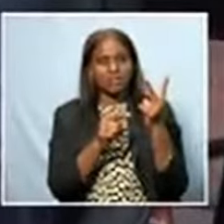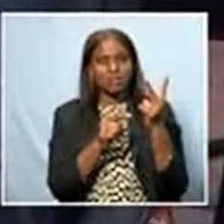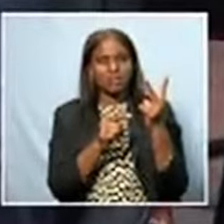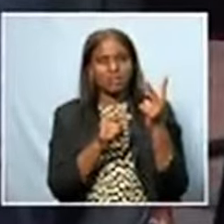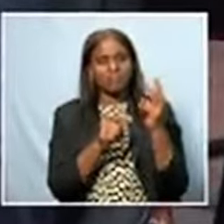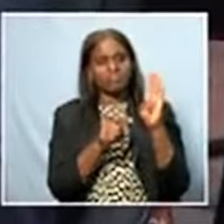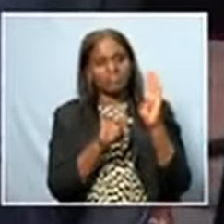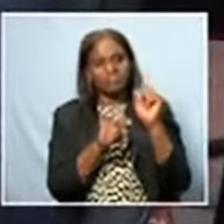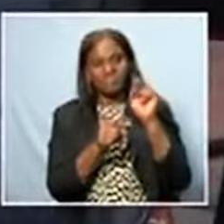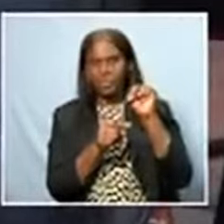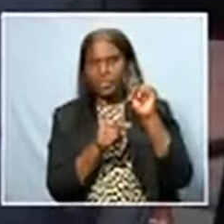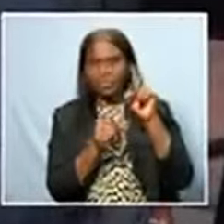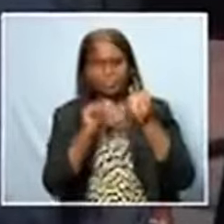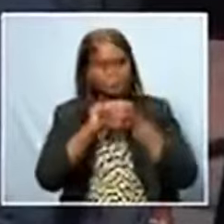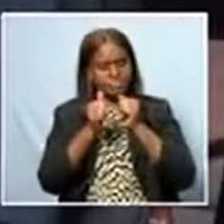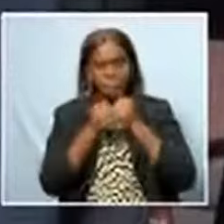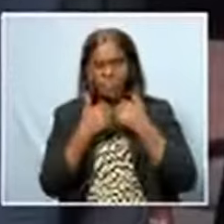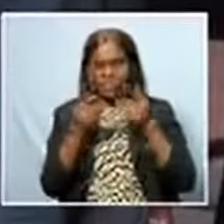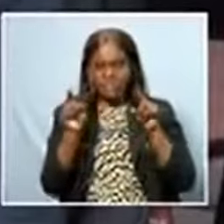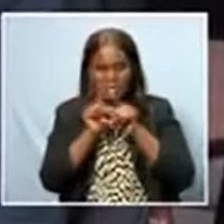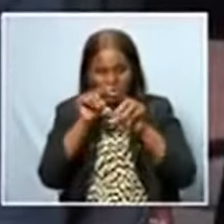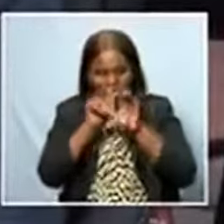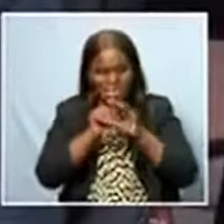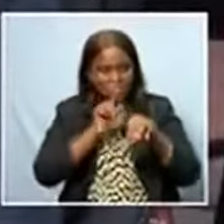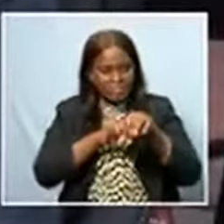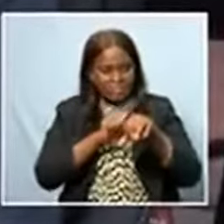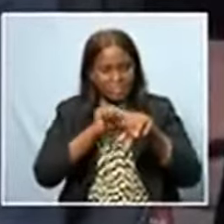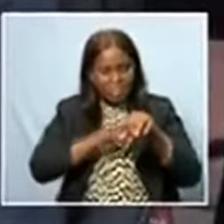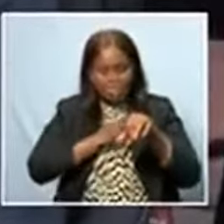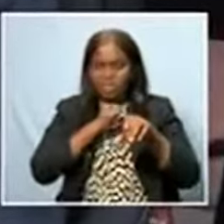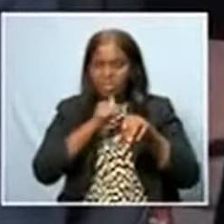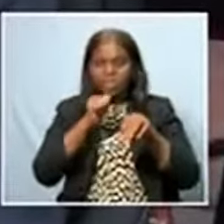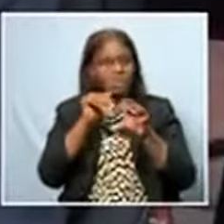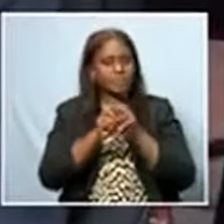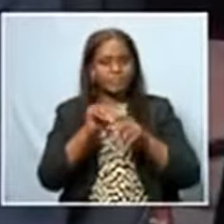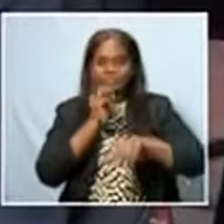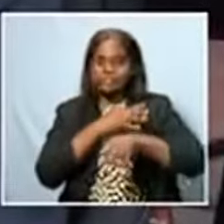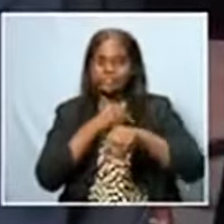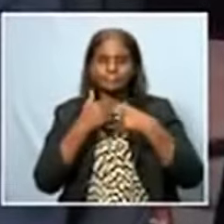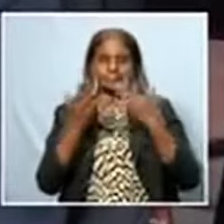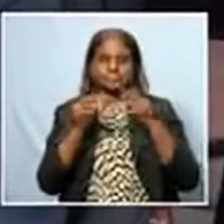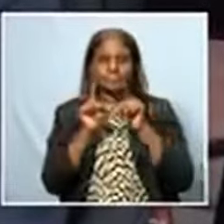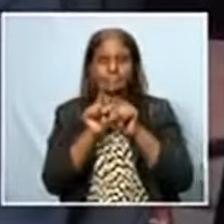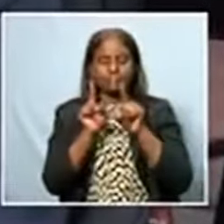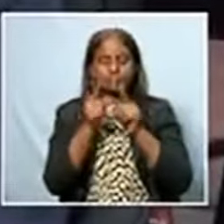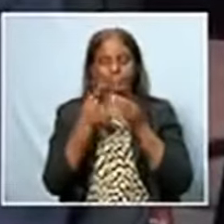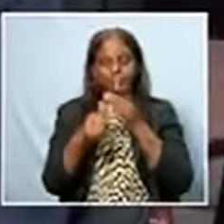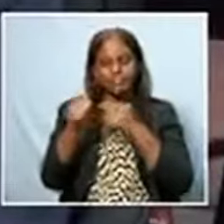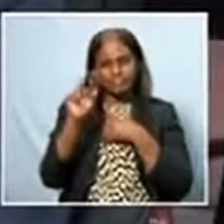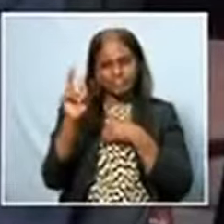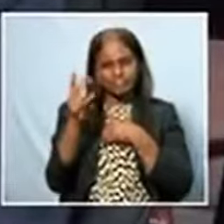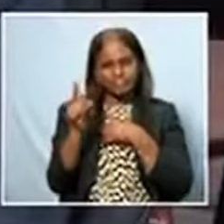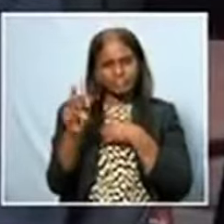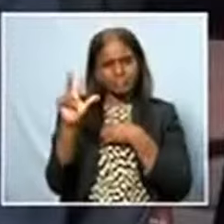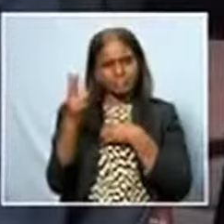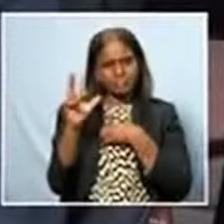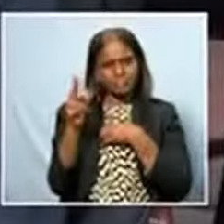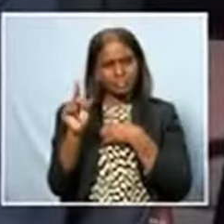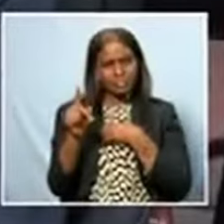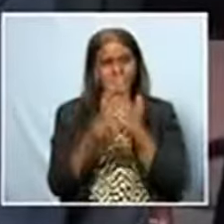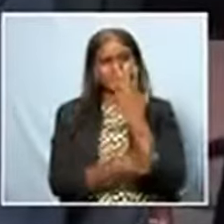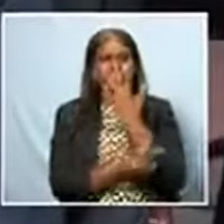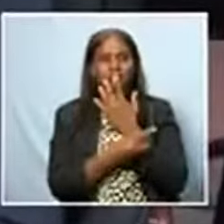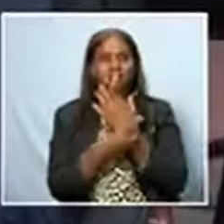band, I've got no problem, because in that period, we are launching the investment, and the second one is